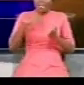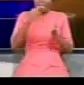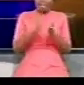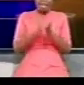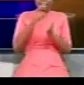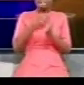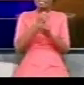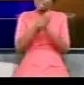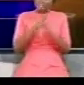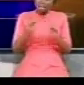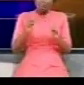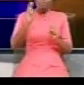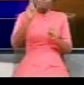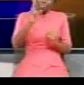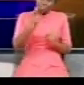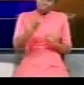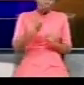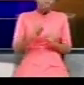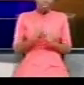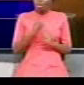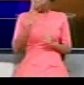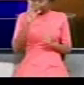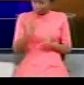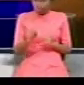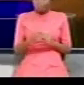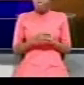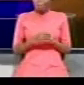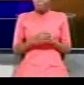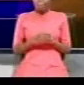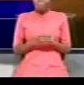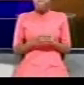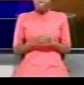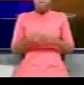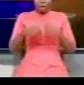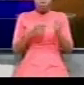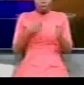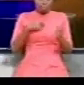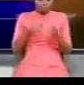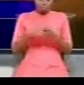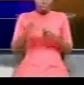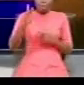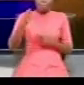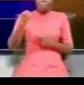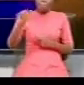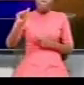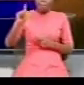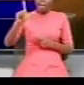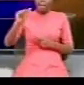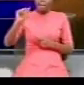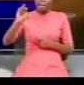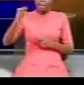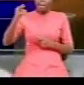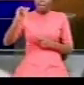be saved? No, not at all. Come with me to Malachi again.